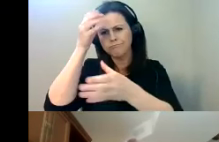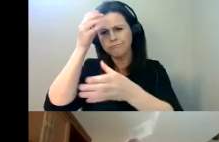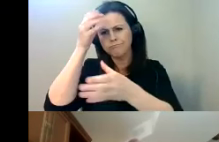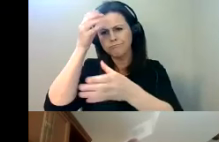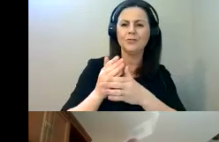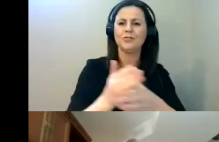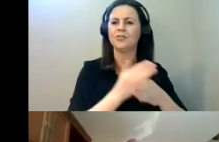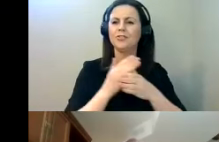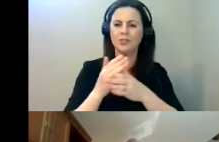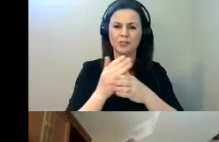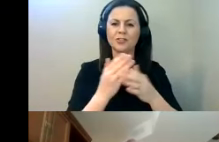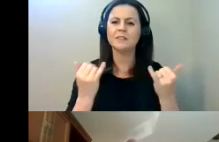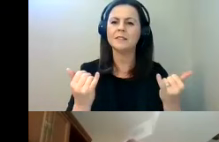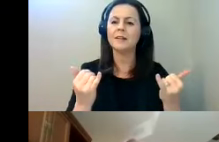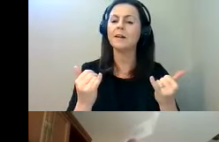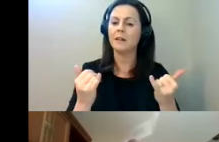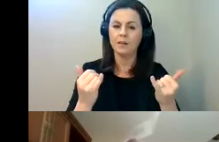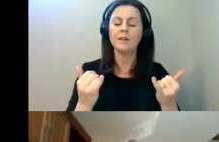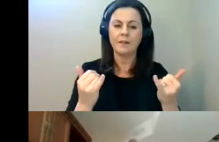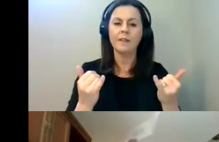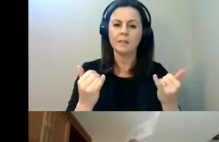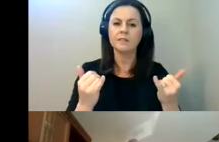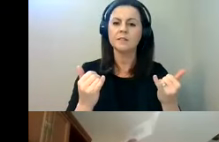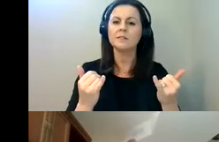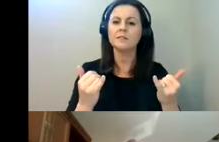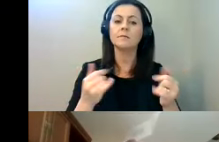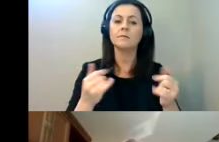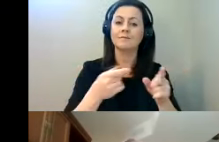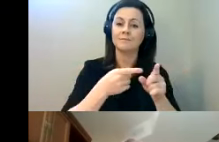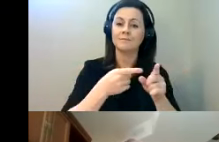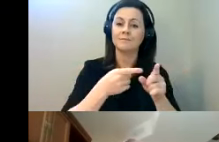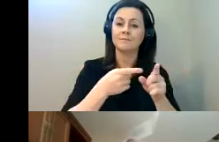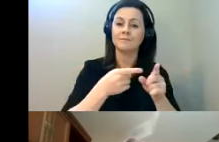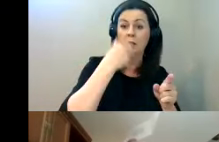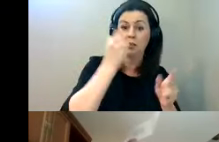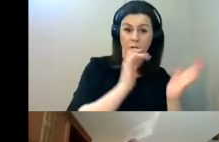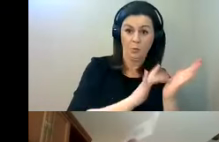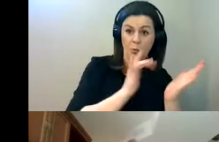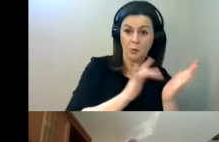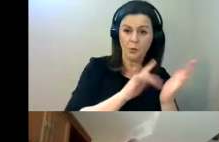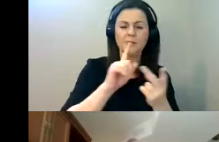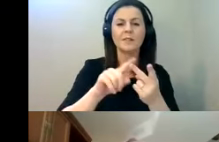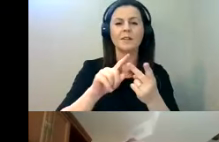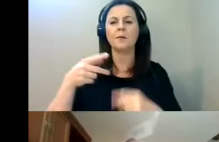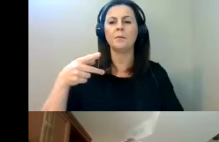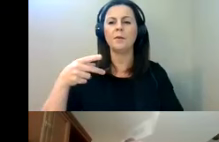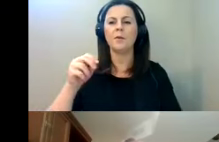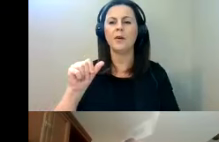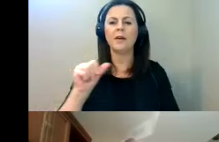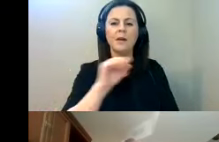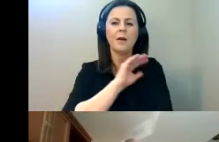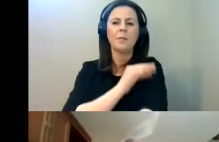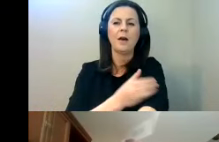with dealing with elder abuse as well as powers of attorney with us. Just before we get going, I do want to give a